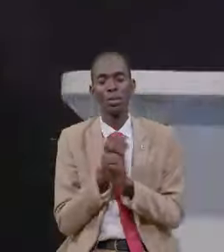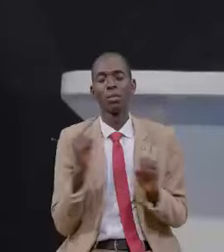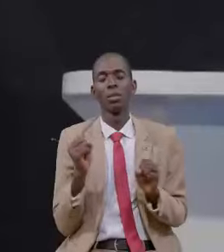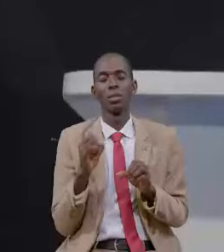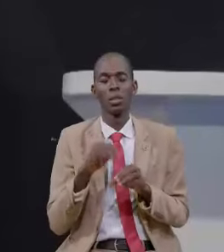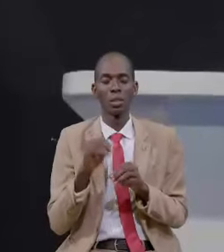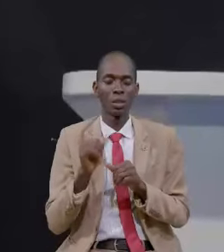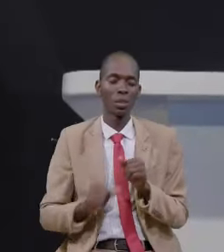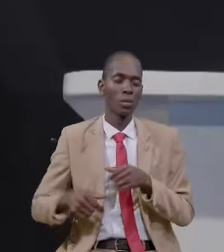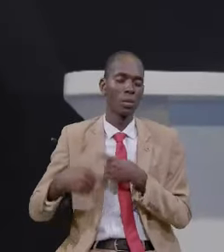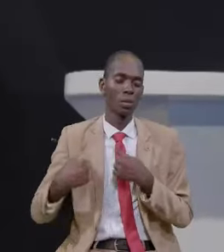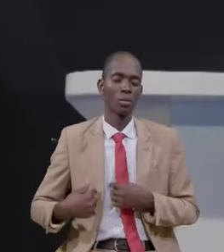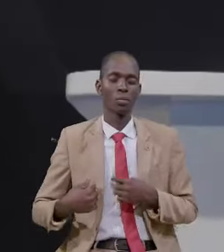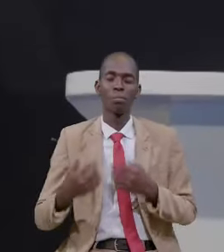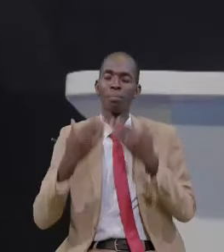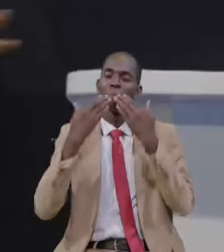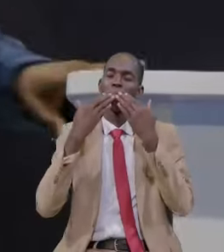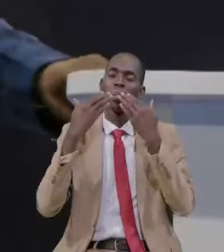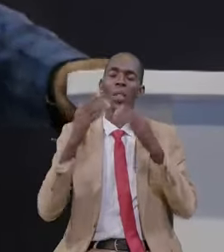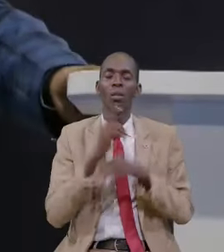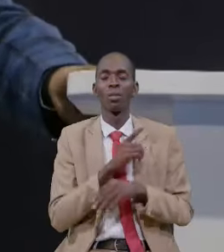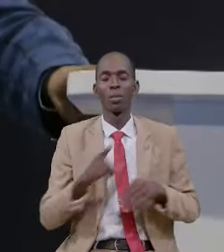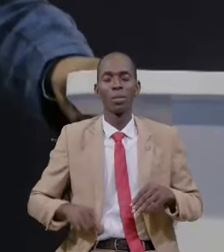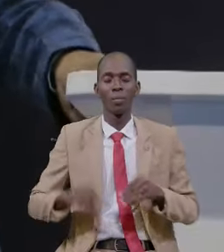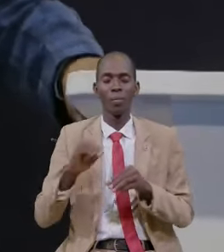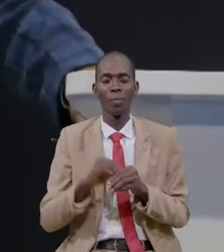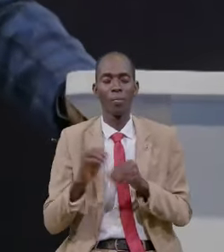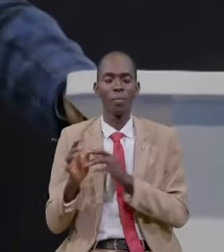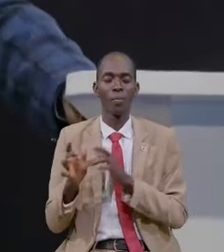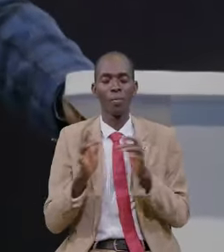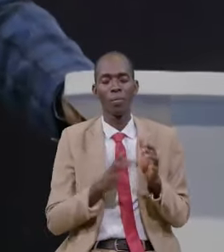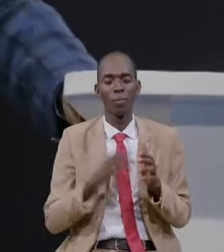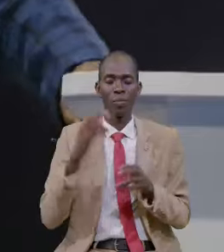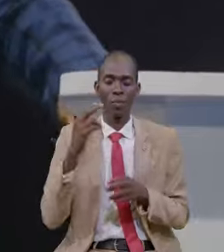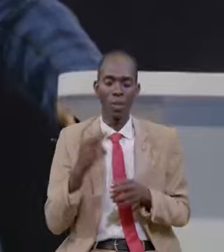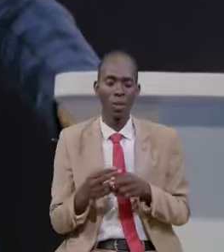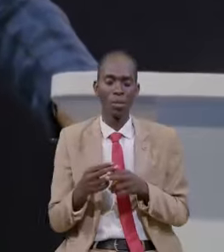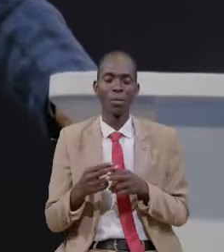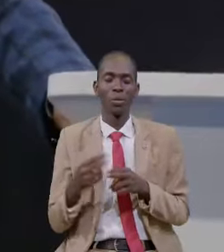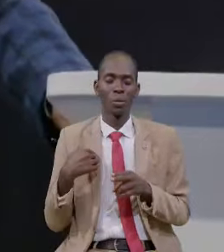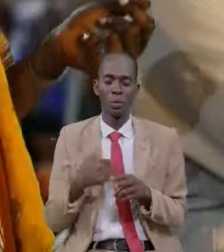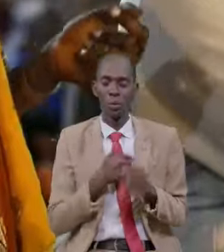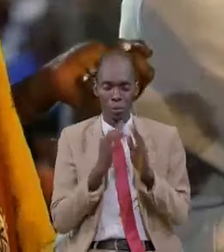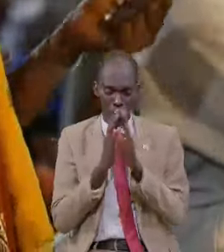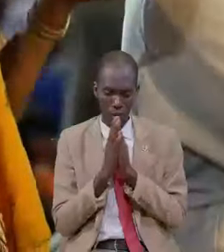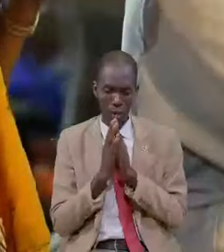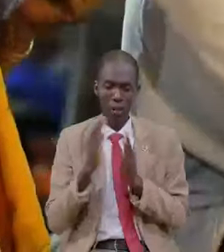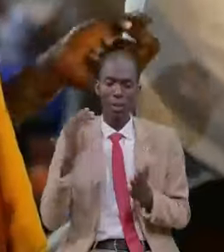every heart. Thank you, Lord. In Jesus' name we